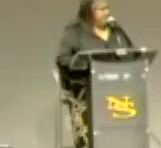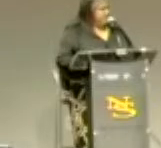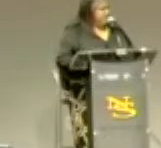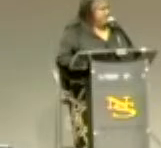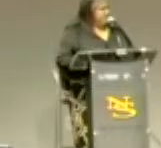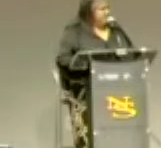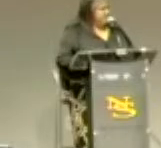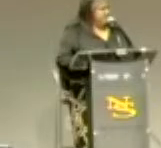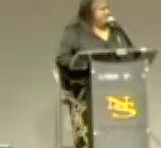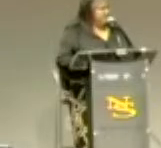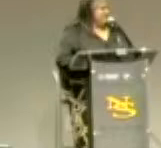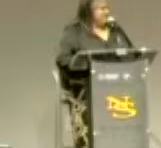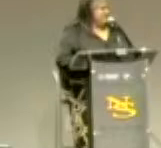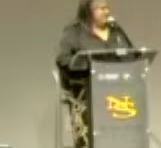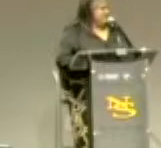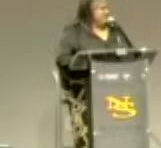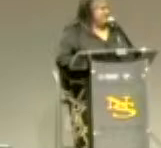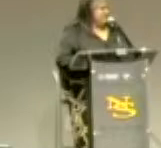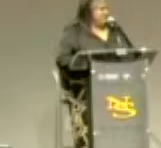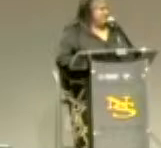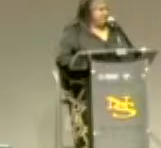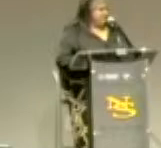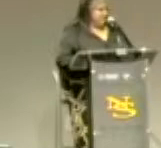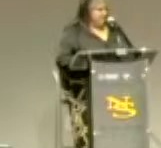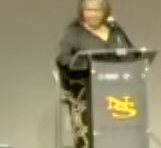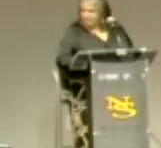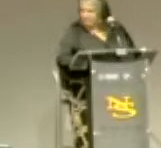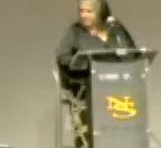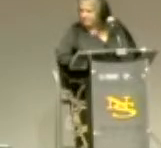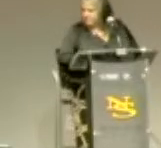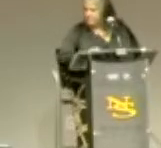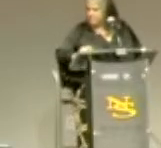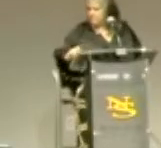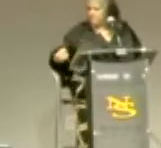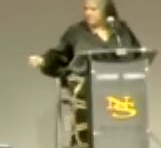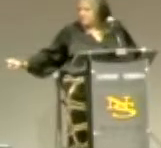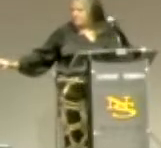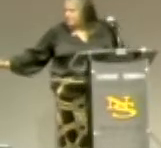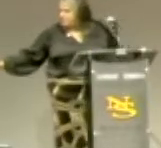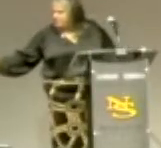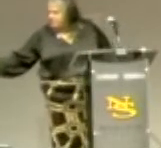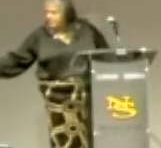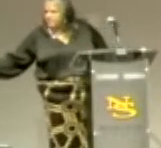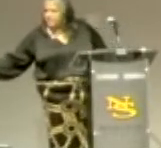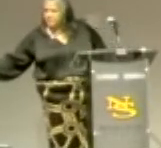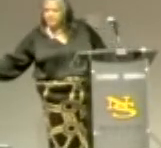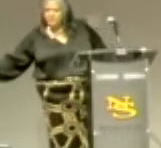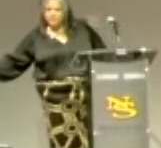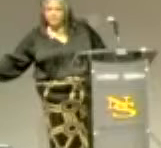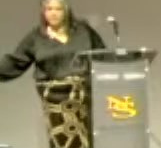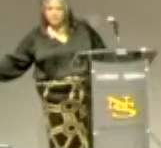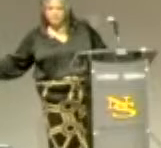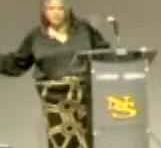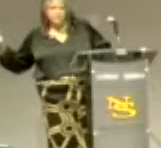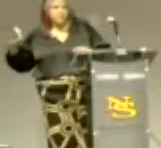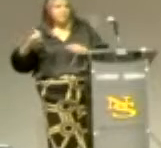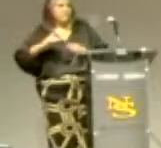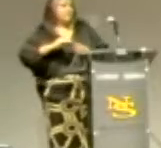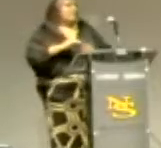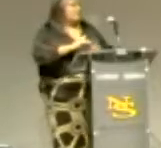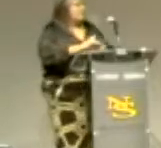particularly passionate and excited about it. We hope to use the NFA or employ it as an arm